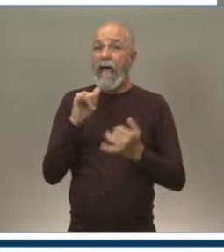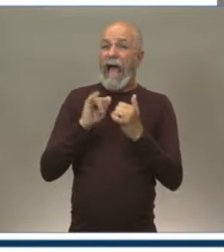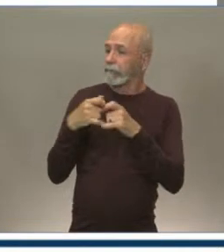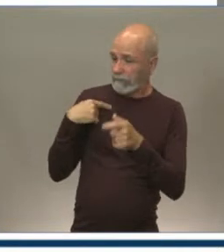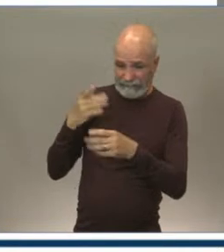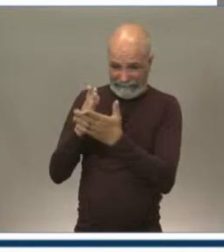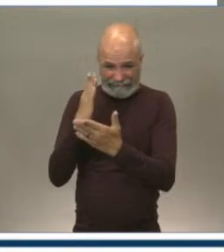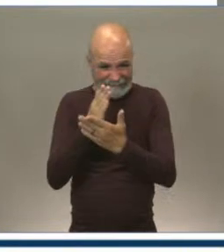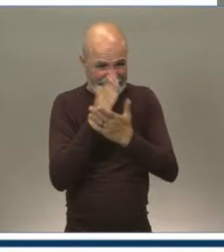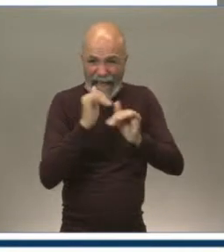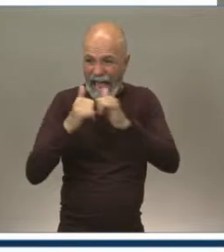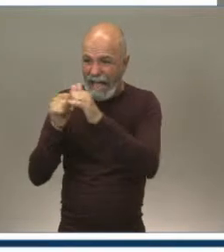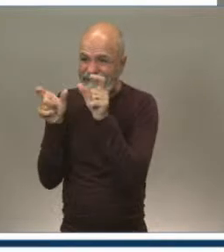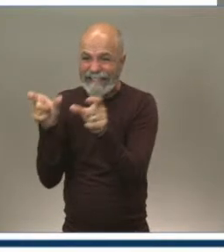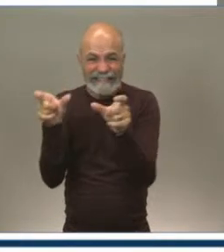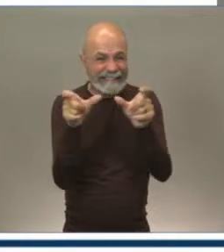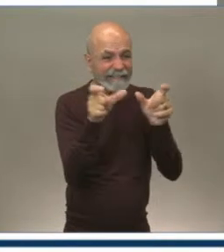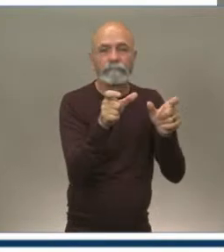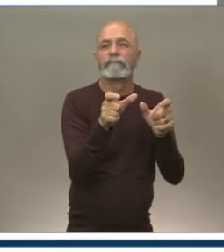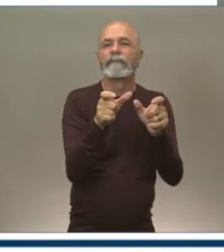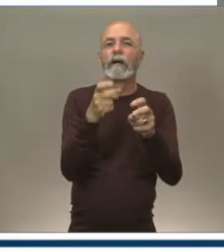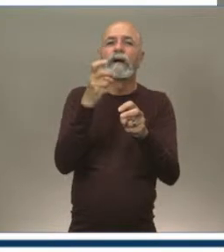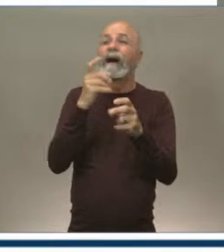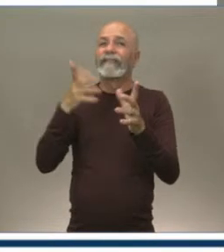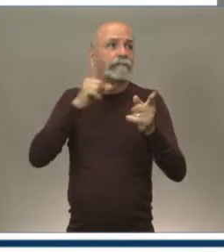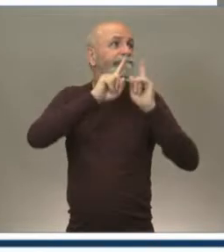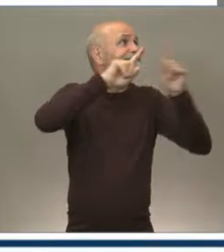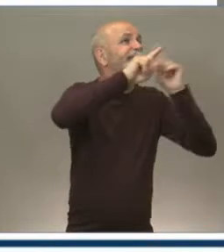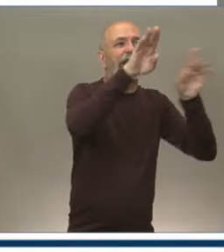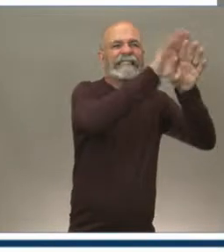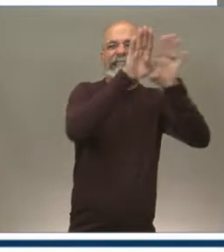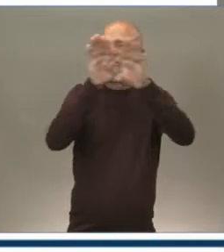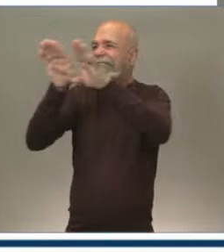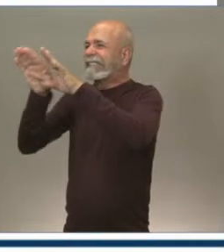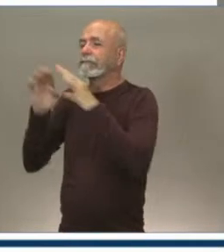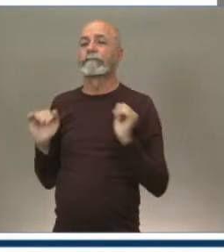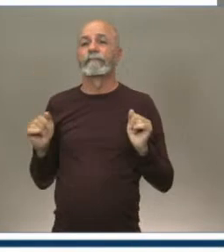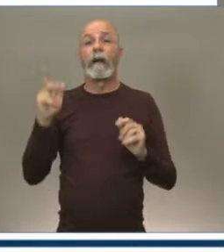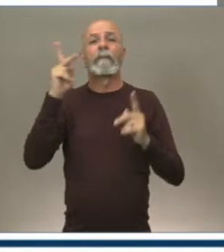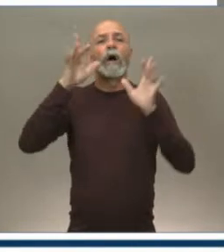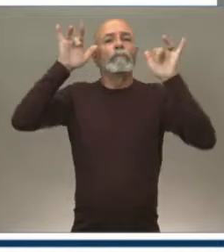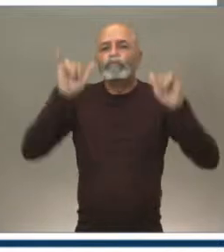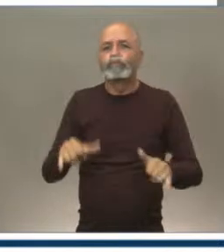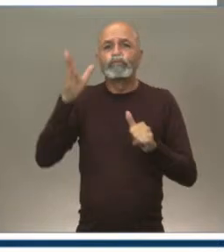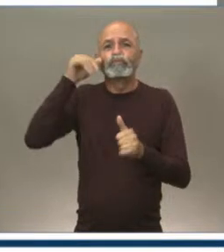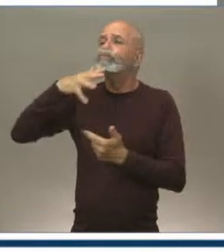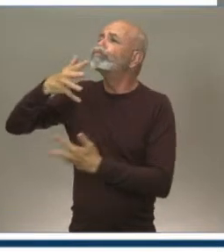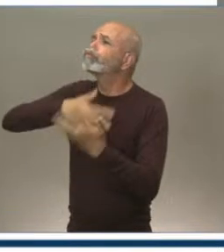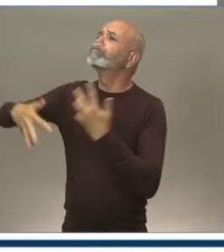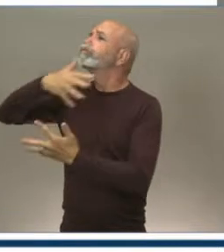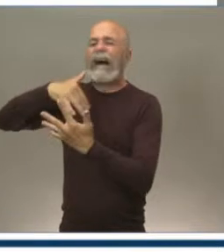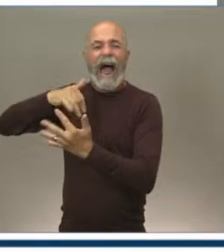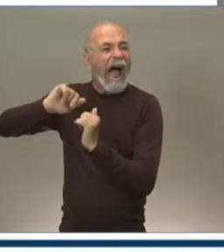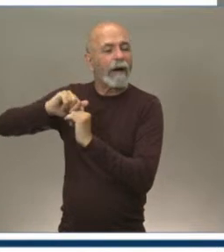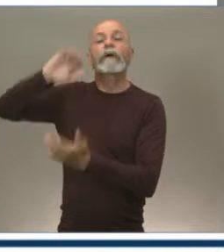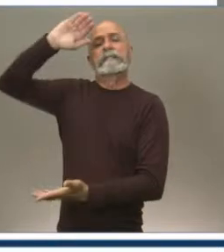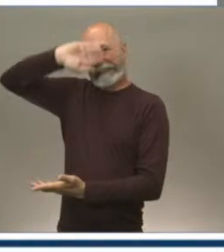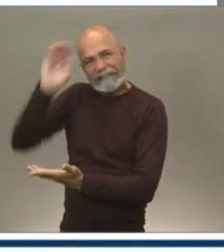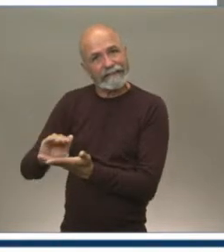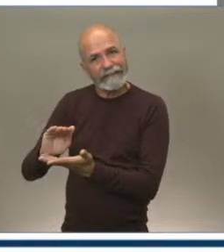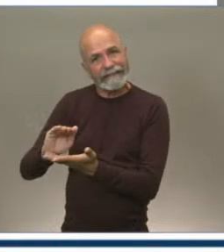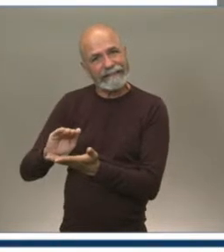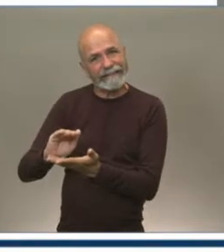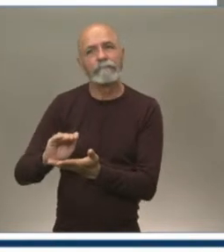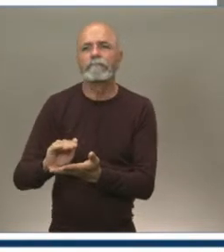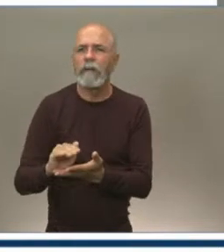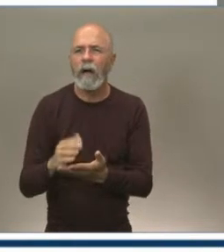lot of part of our societies, places where people's social activities, but we still have a lot of people going to work,